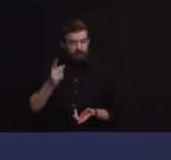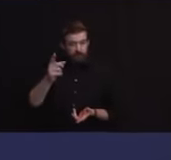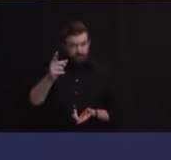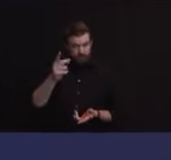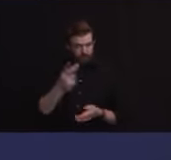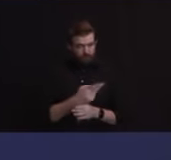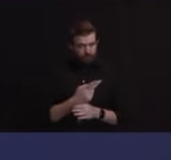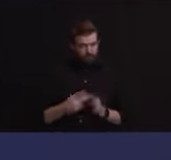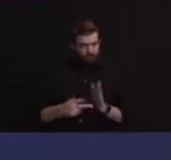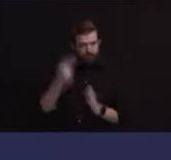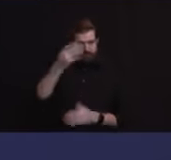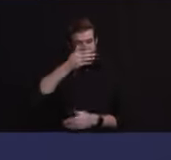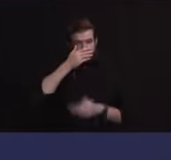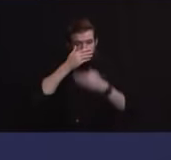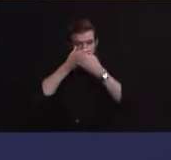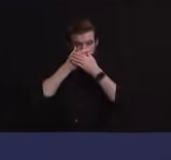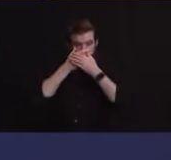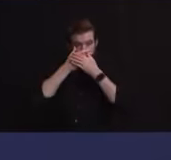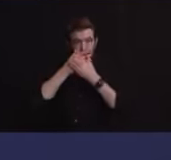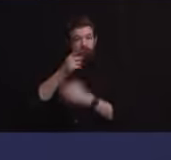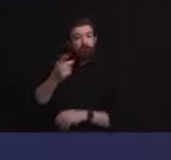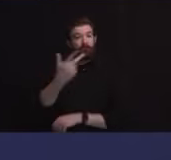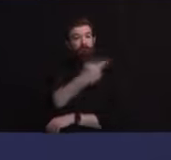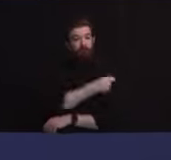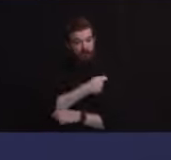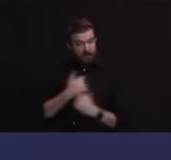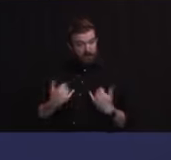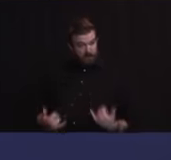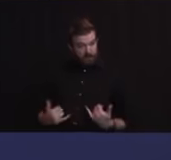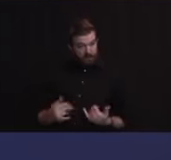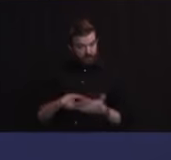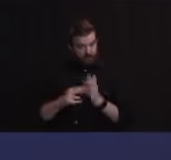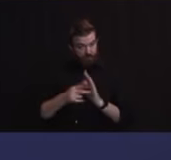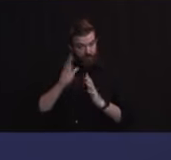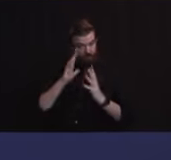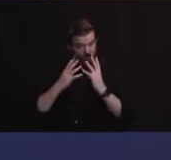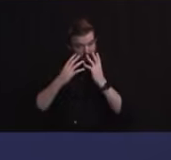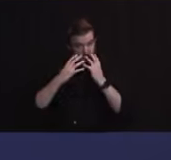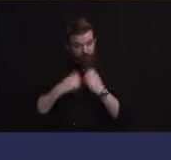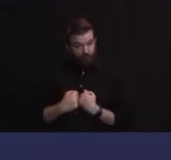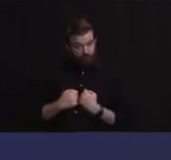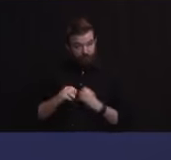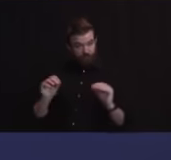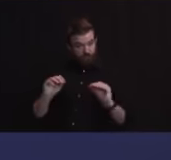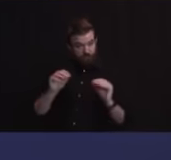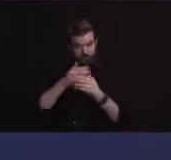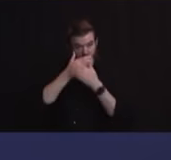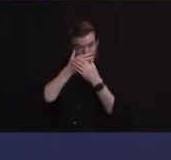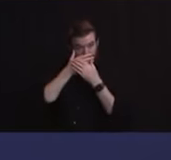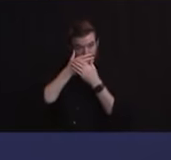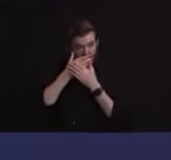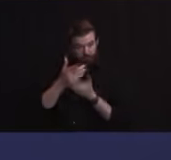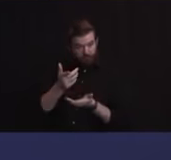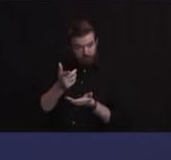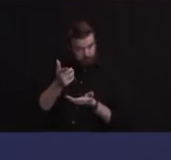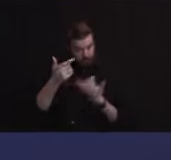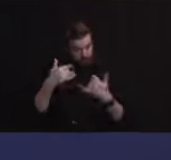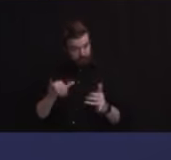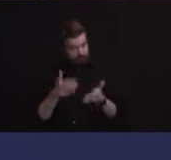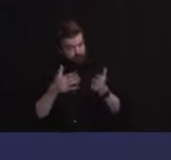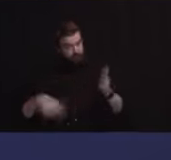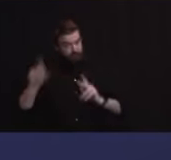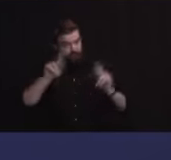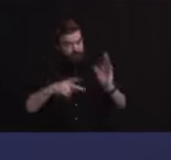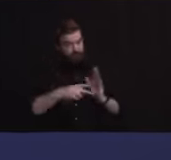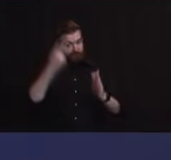totally vaccinated, will that end? And do we still recommend double masking for people who have been completely vaccinated? Thank